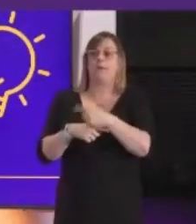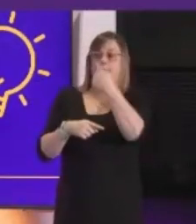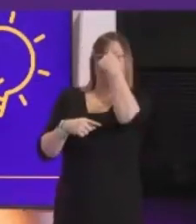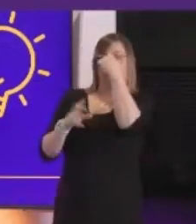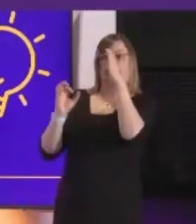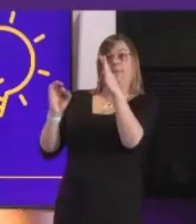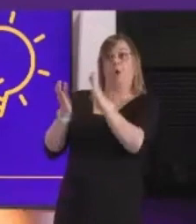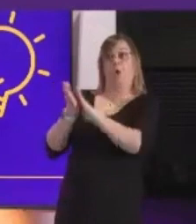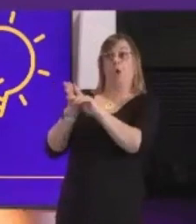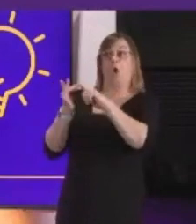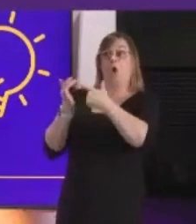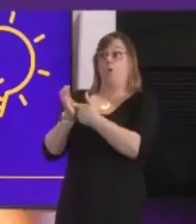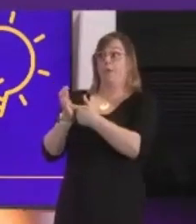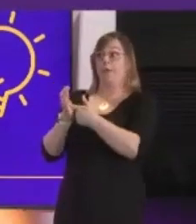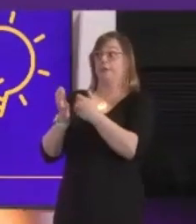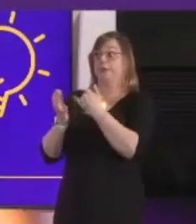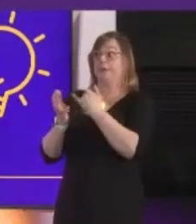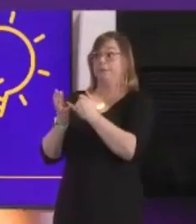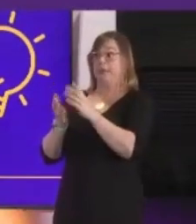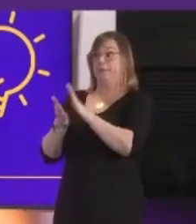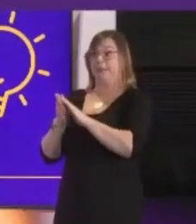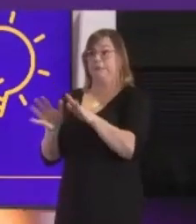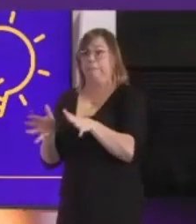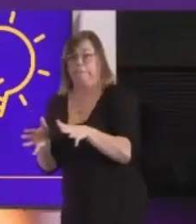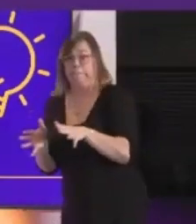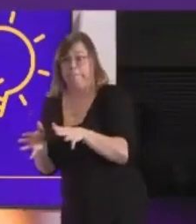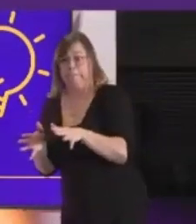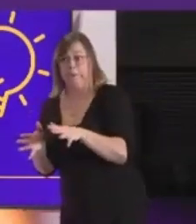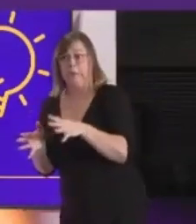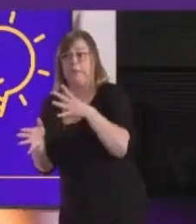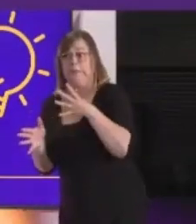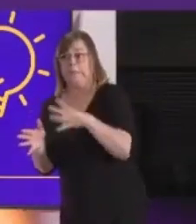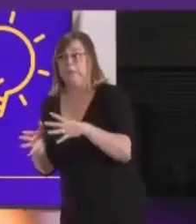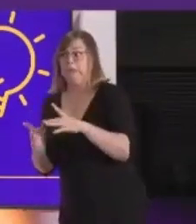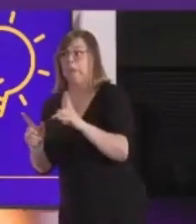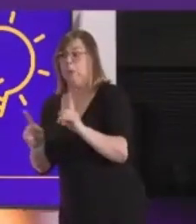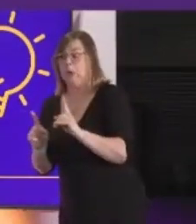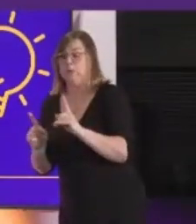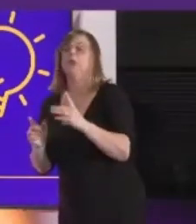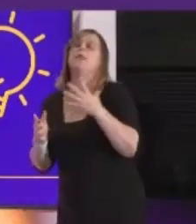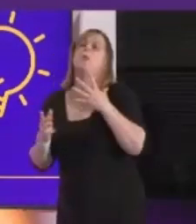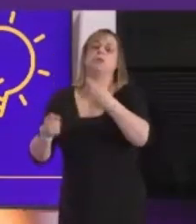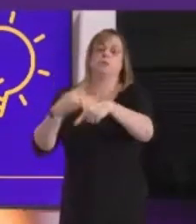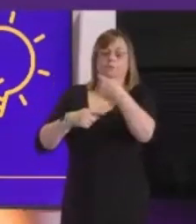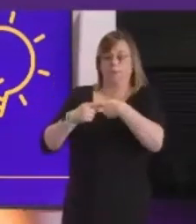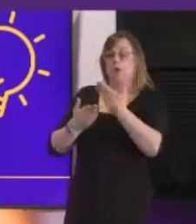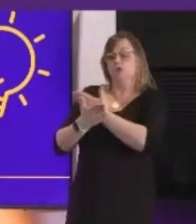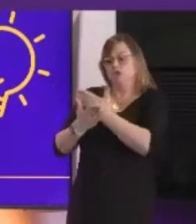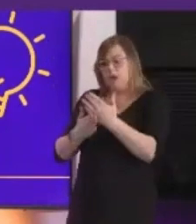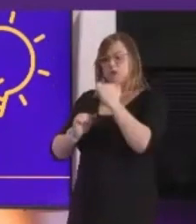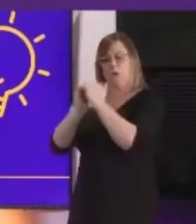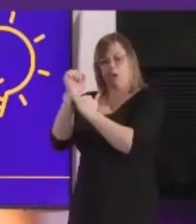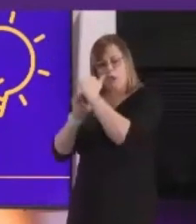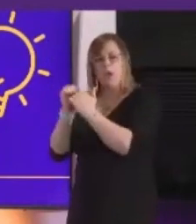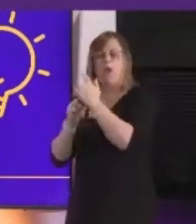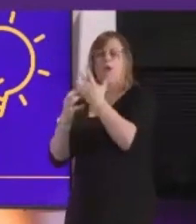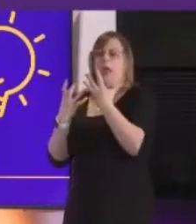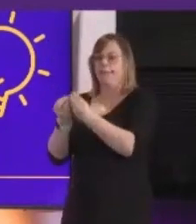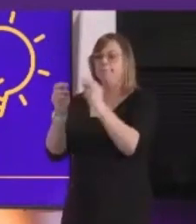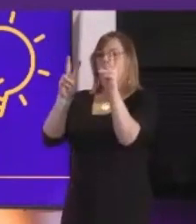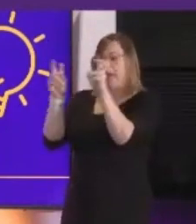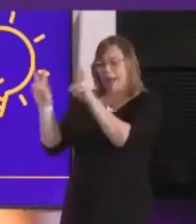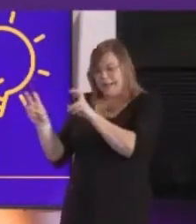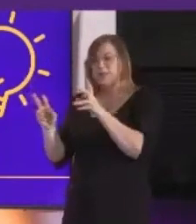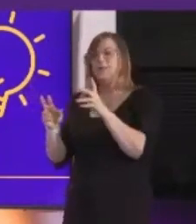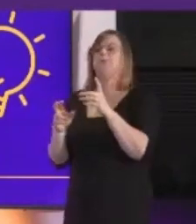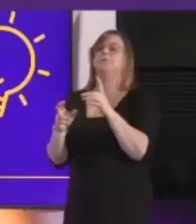this be on a test? Made it very clear what the structure of the whole thing was, lots of helpful headings and an